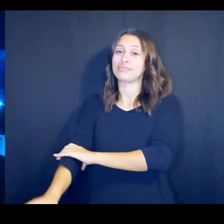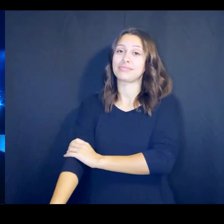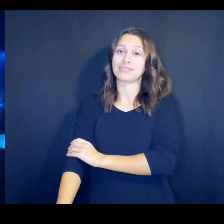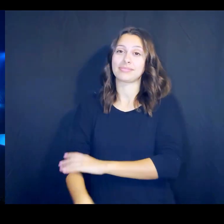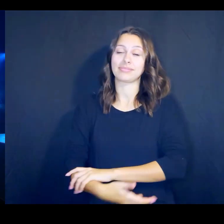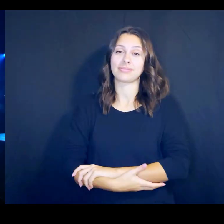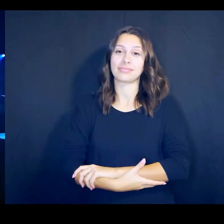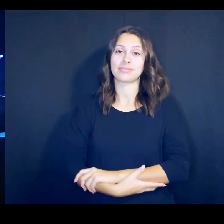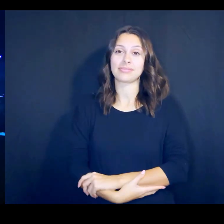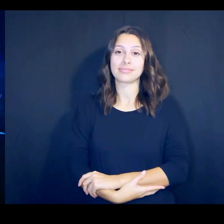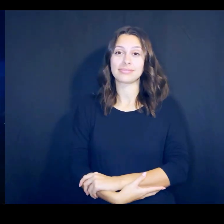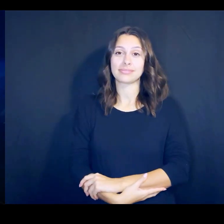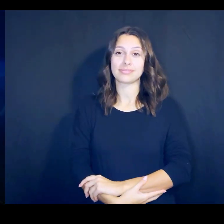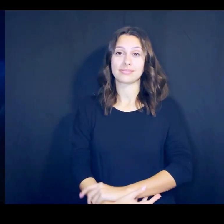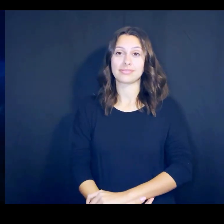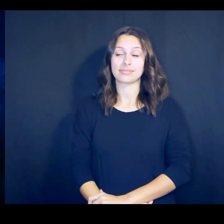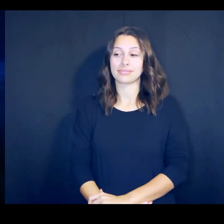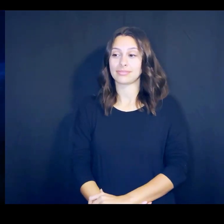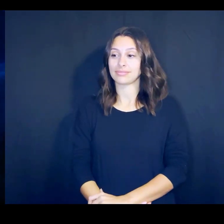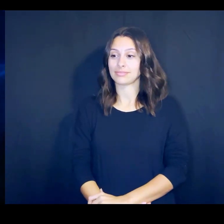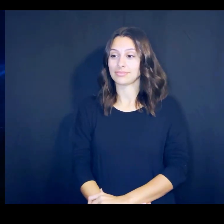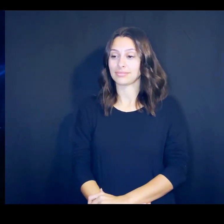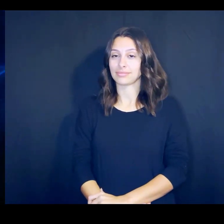Hallelujah. Hallelujah.